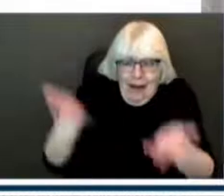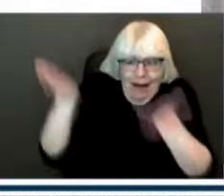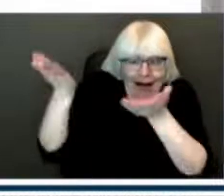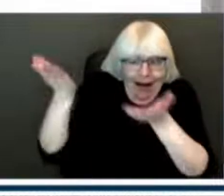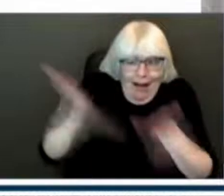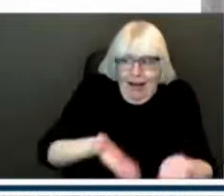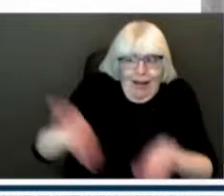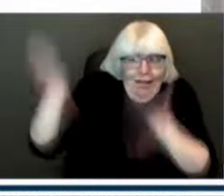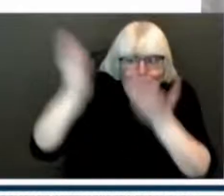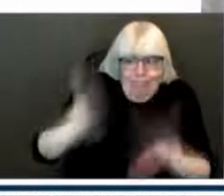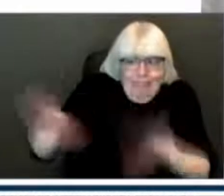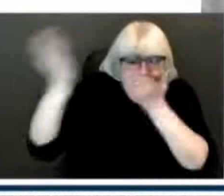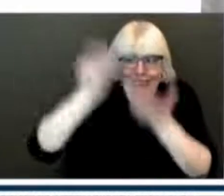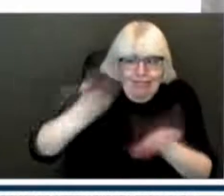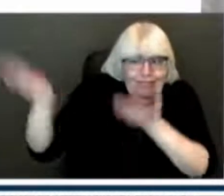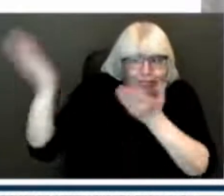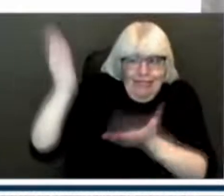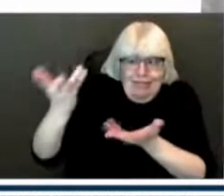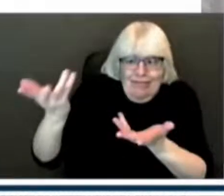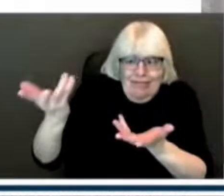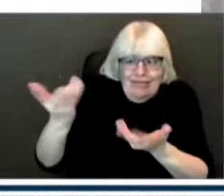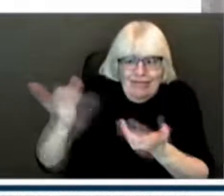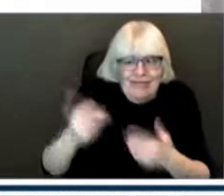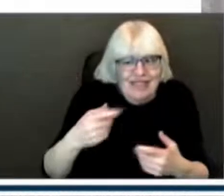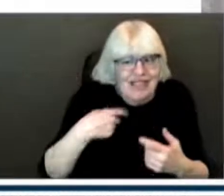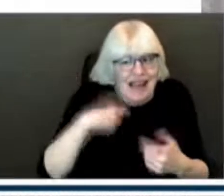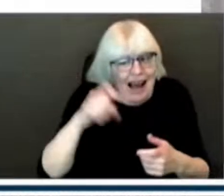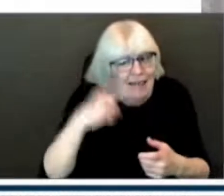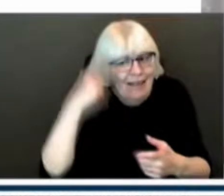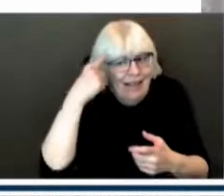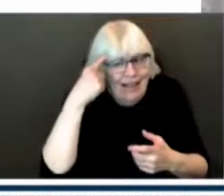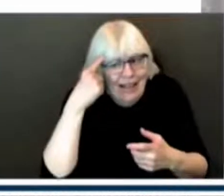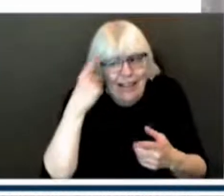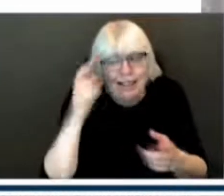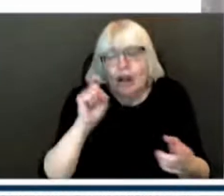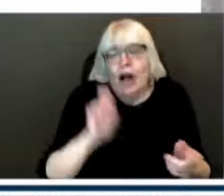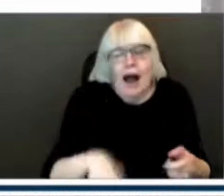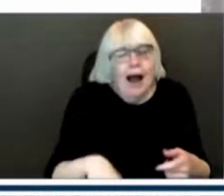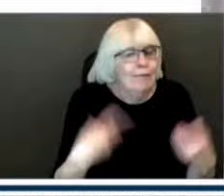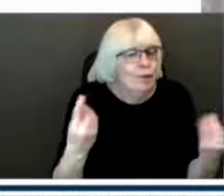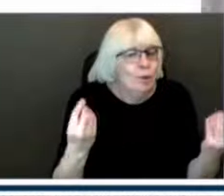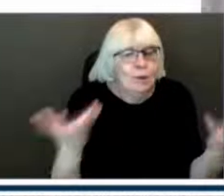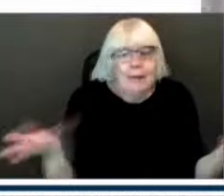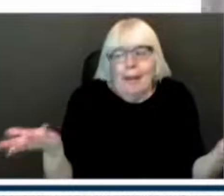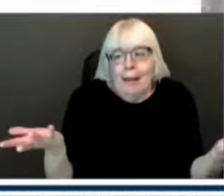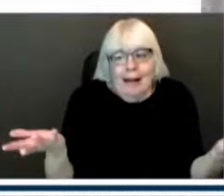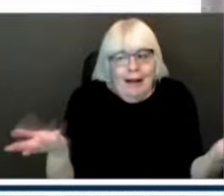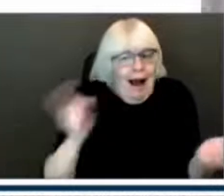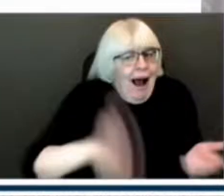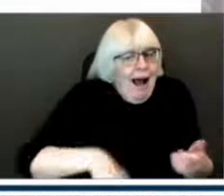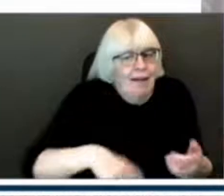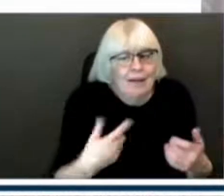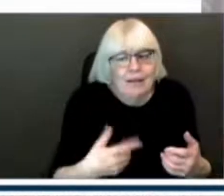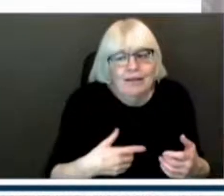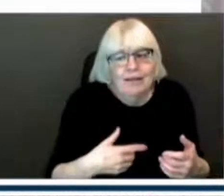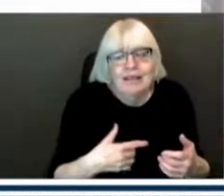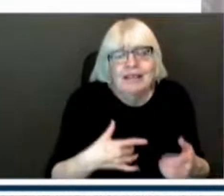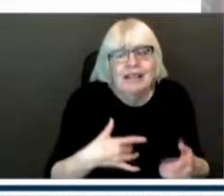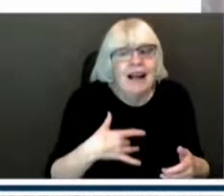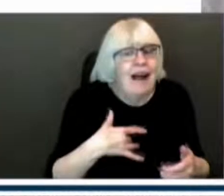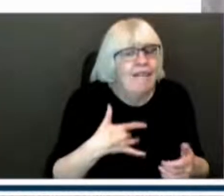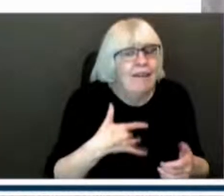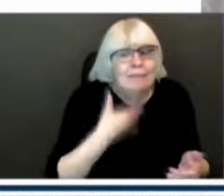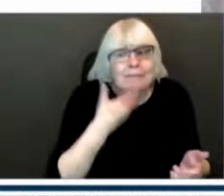system, we need to take steps to address that. And the clearest path that we can see that's within